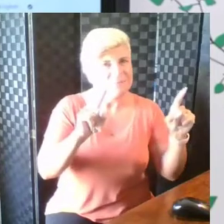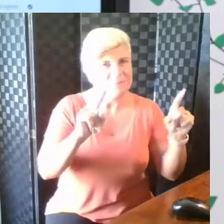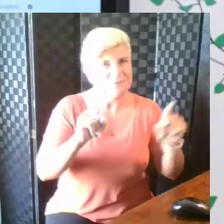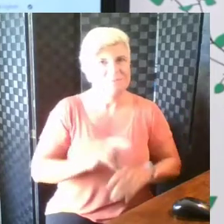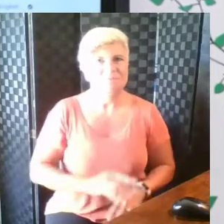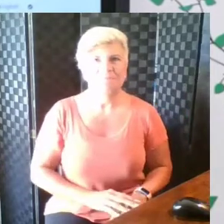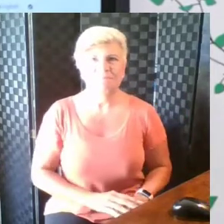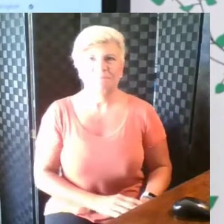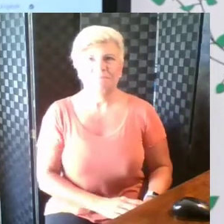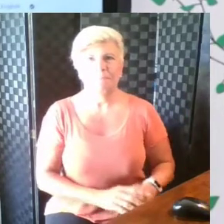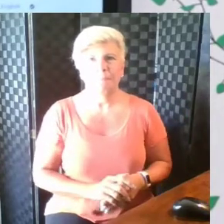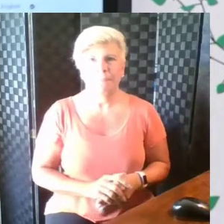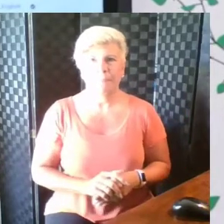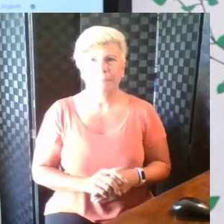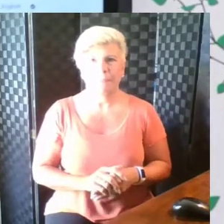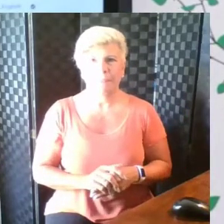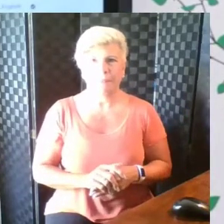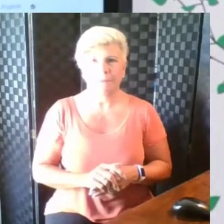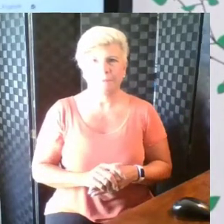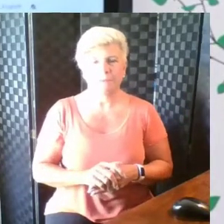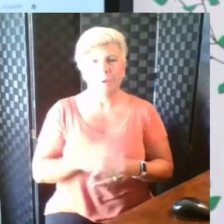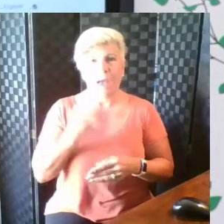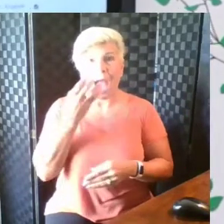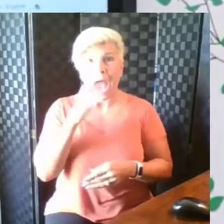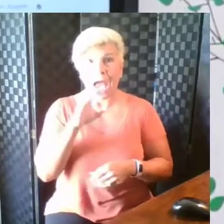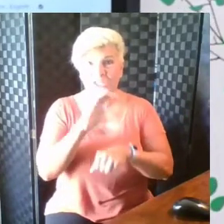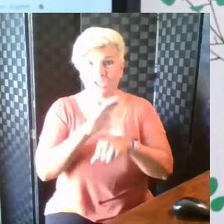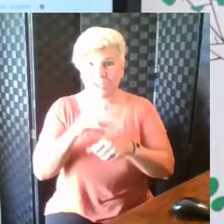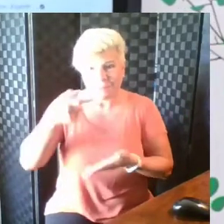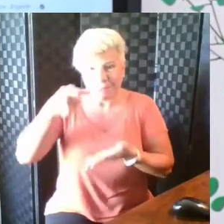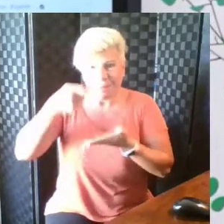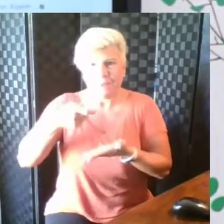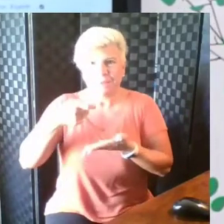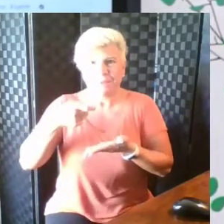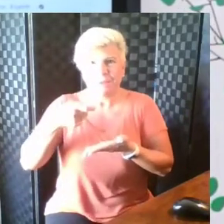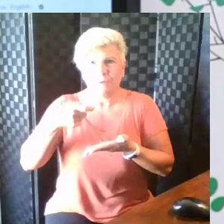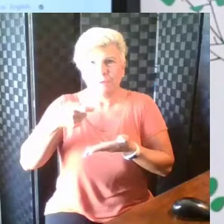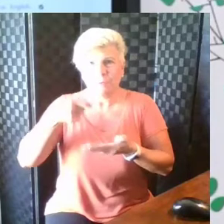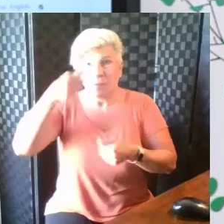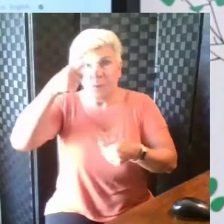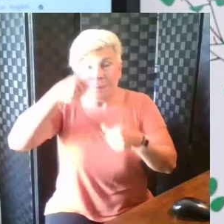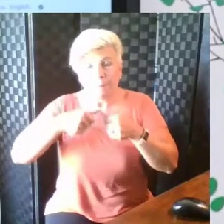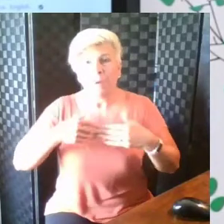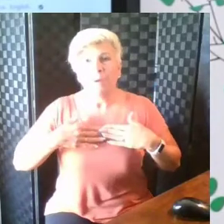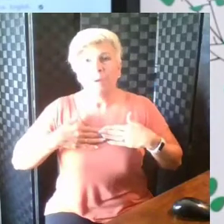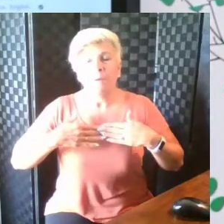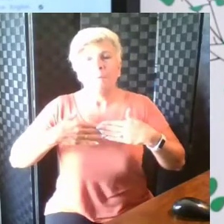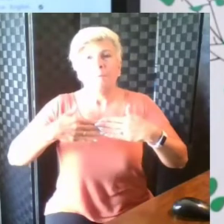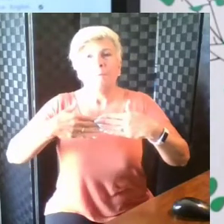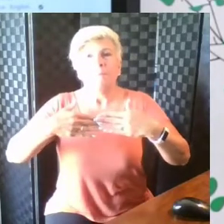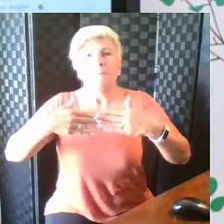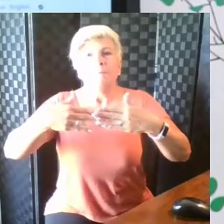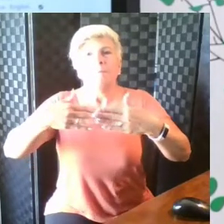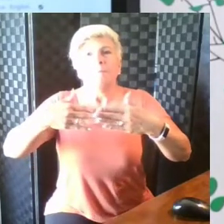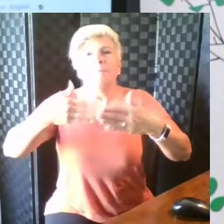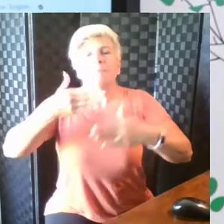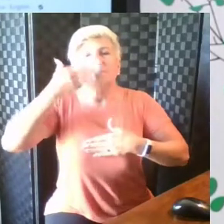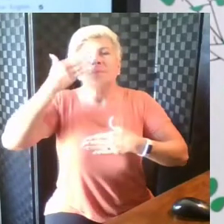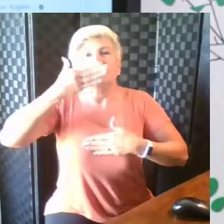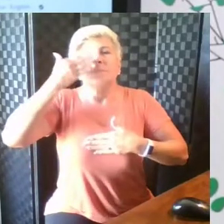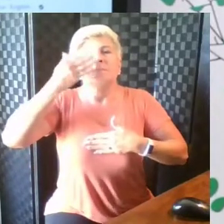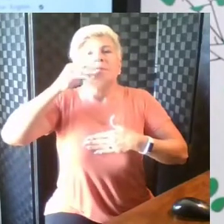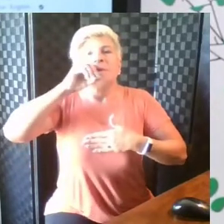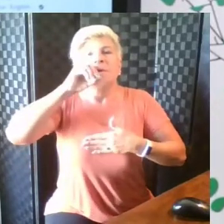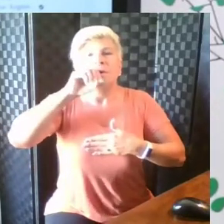summer friendly. So grab your mug or your pretend mug, and we're going to hold it, and remember, we're going to breathe through our nose to breathe in all the chocolatey goodness, but we're going to really